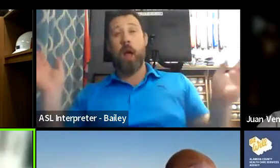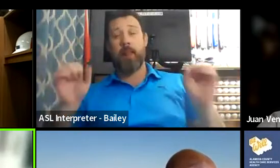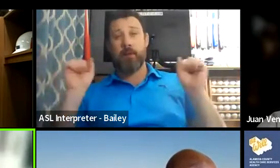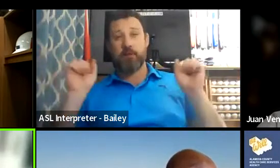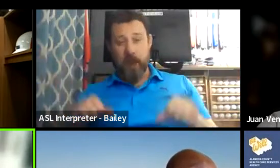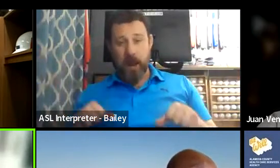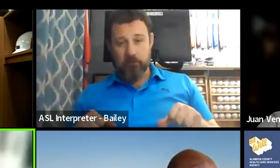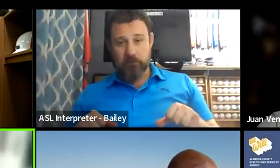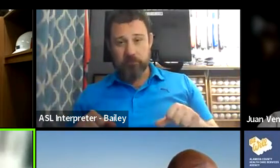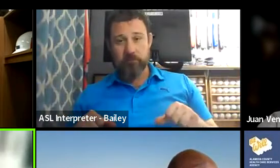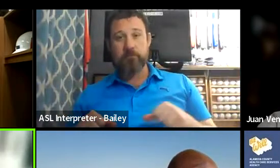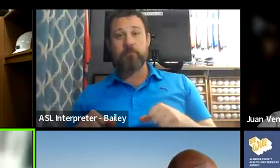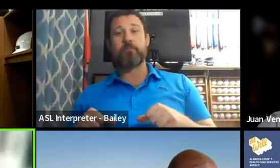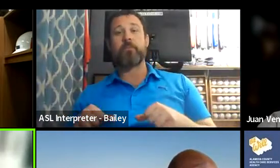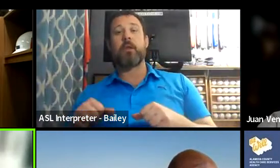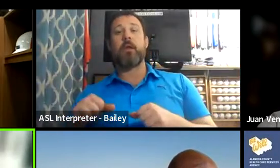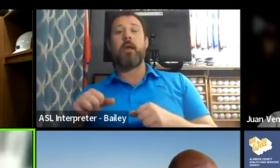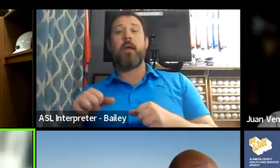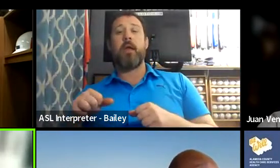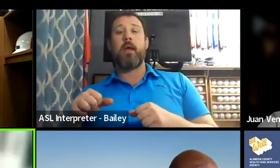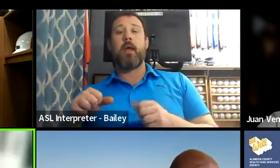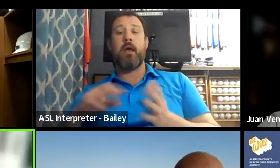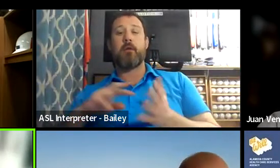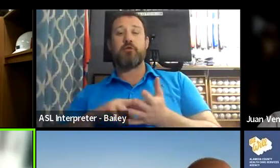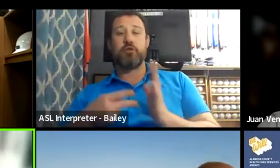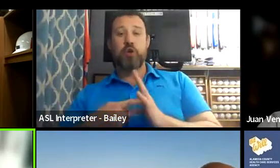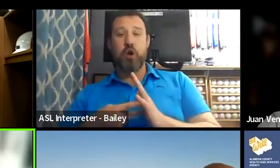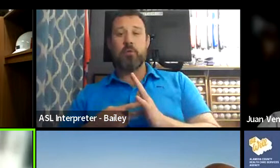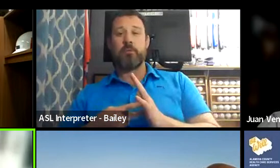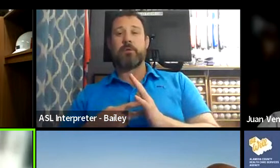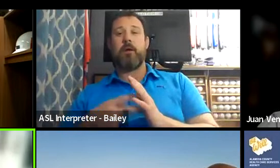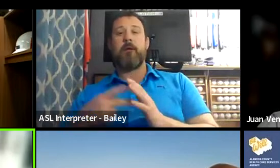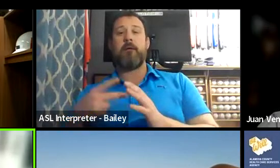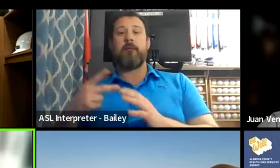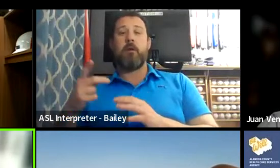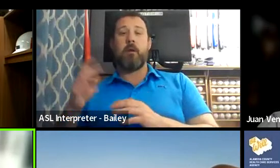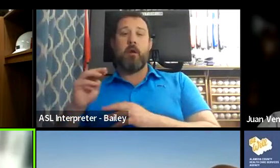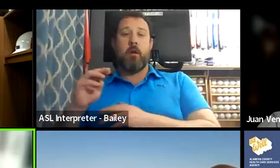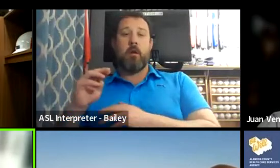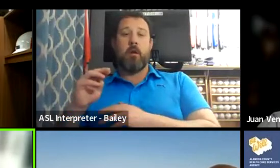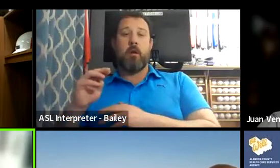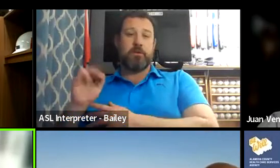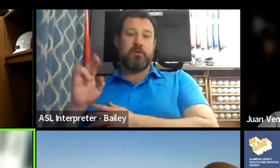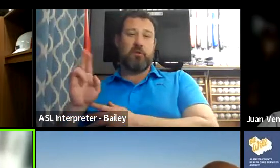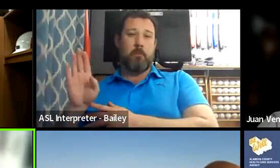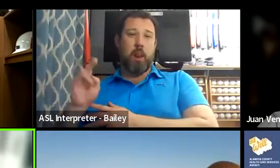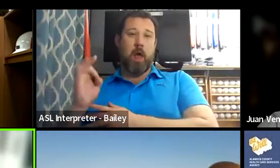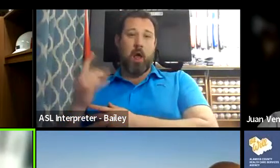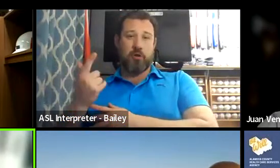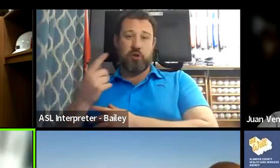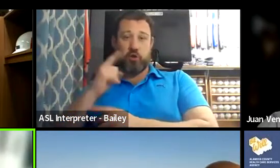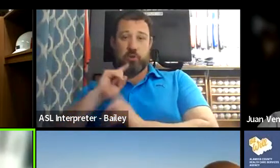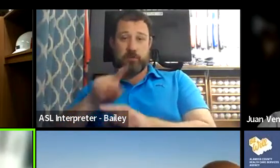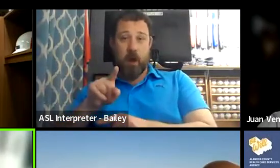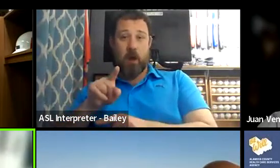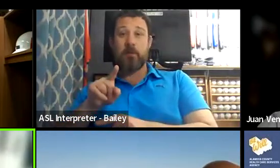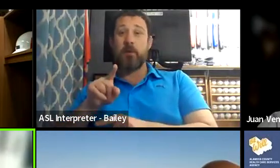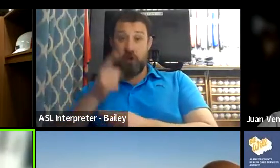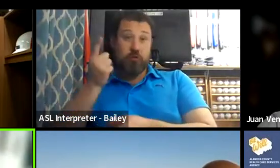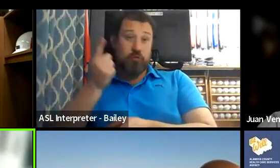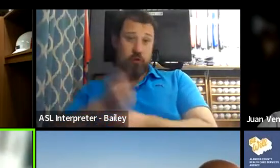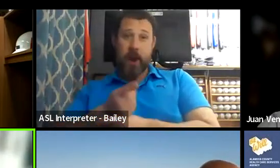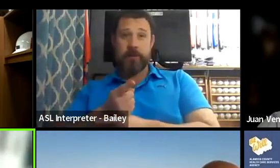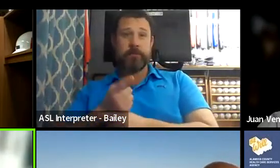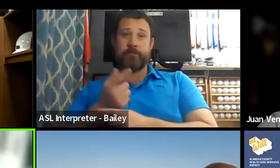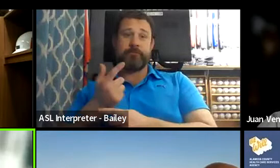can. And in terms of, Mr. Blodger, to respond to you earlier too, you're right. It is the